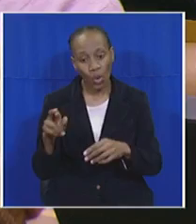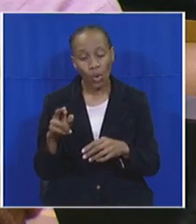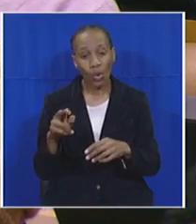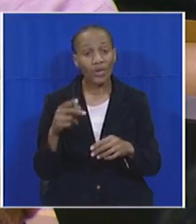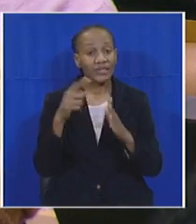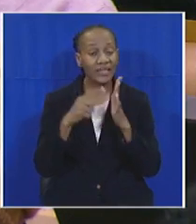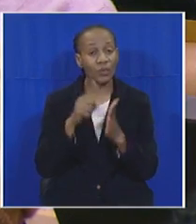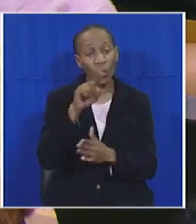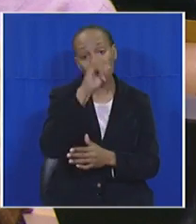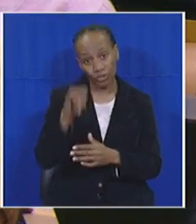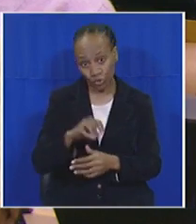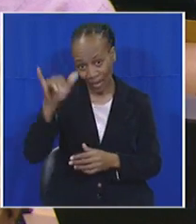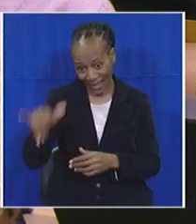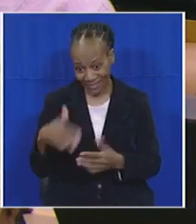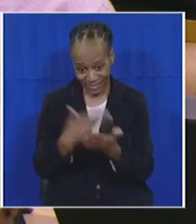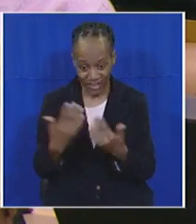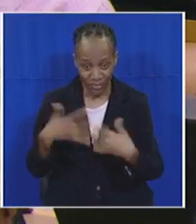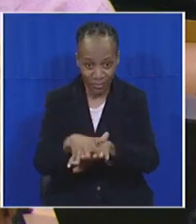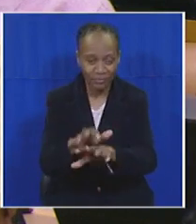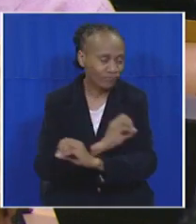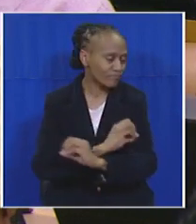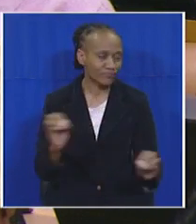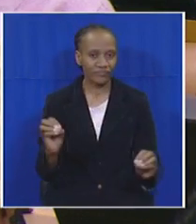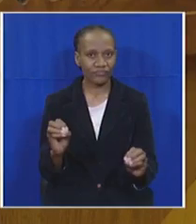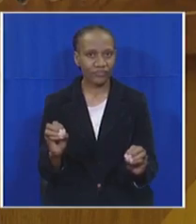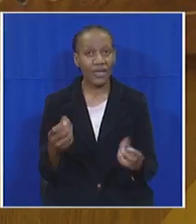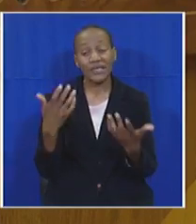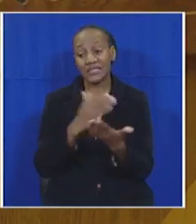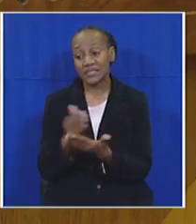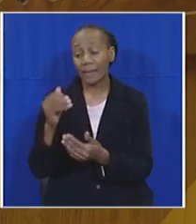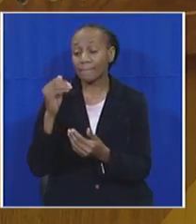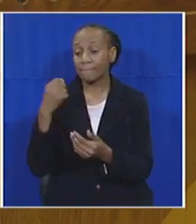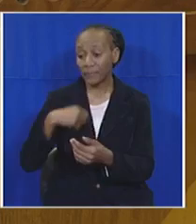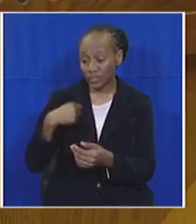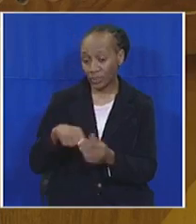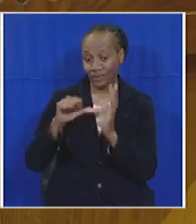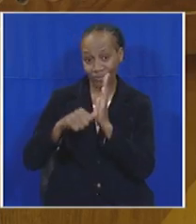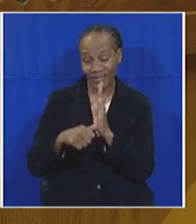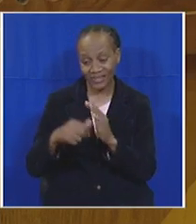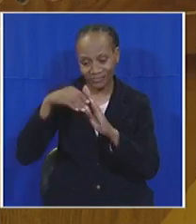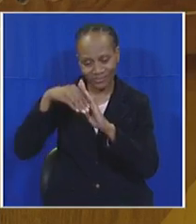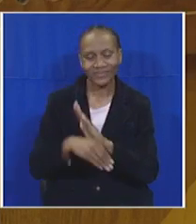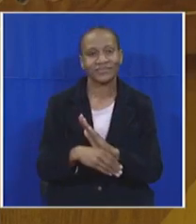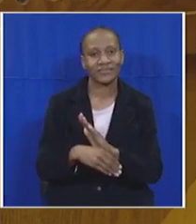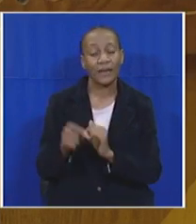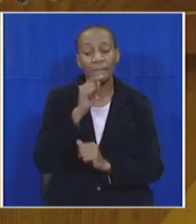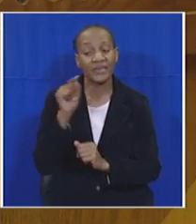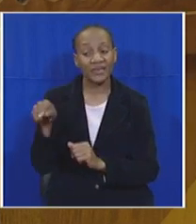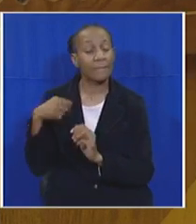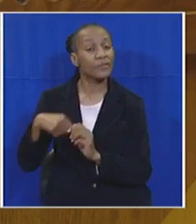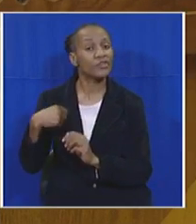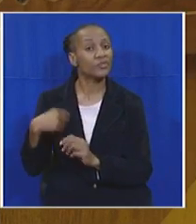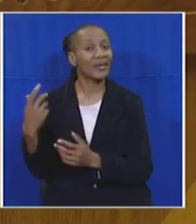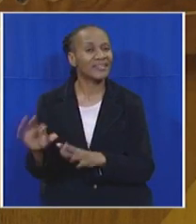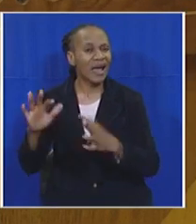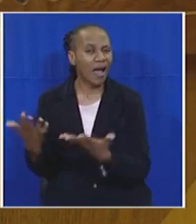as required by National Treasury. And the reduction in the Municipal Systems Improvement Grant will have a significant impact on